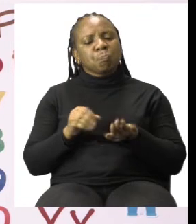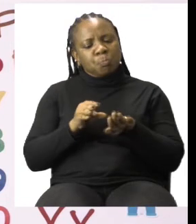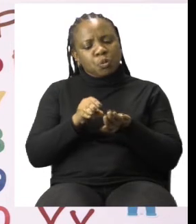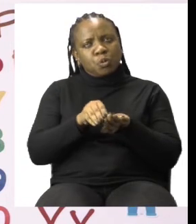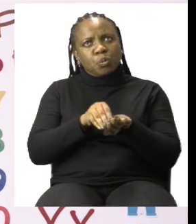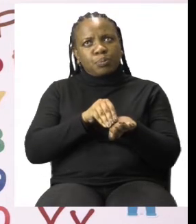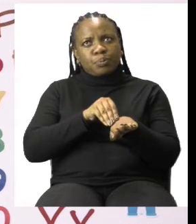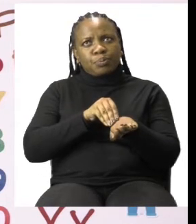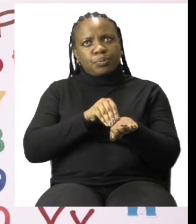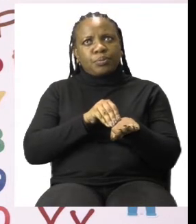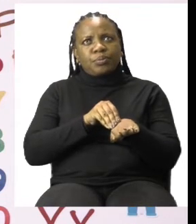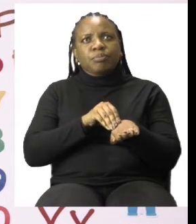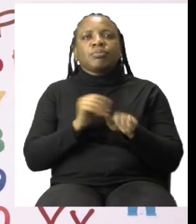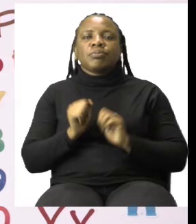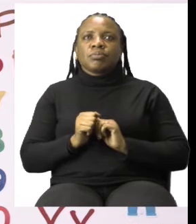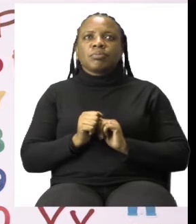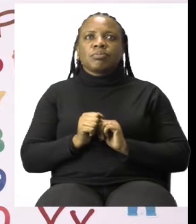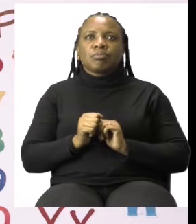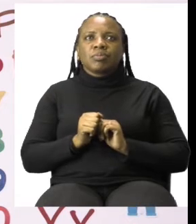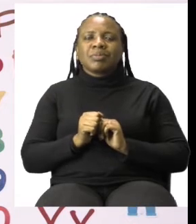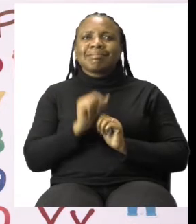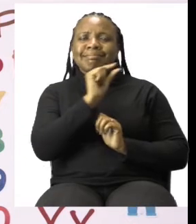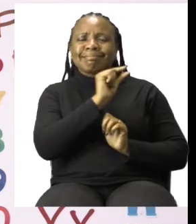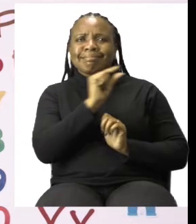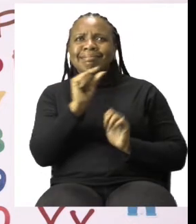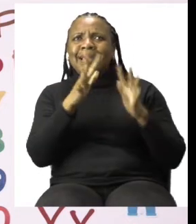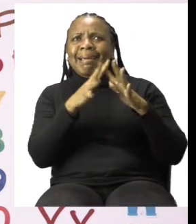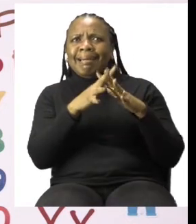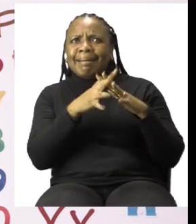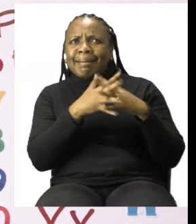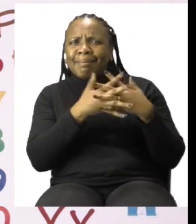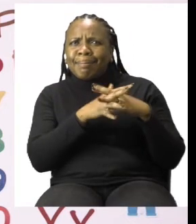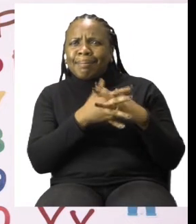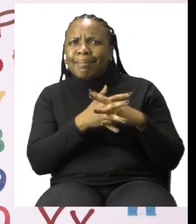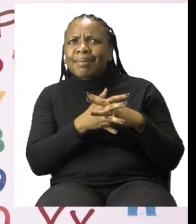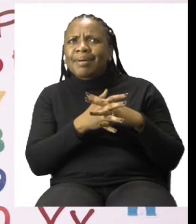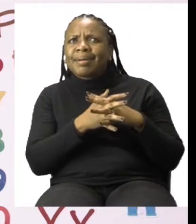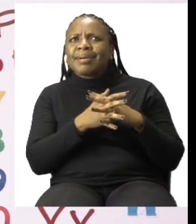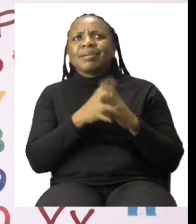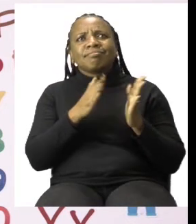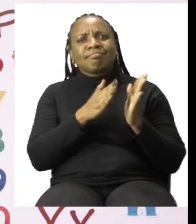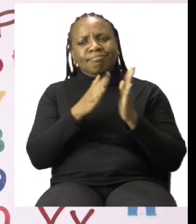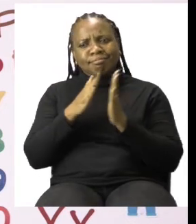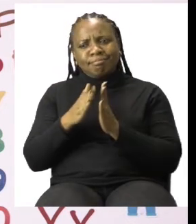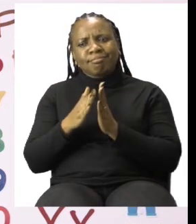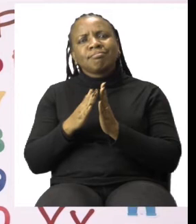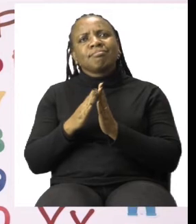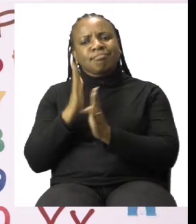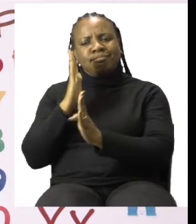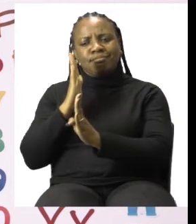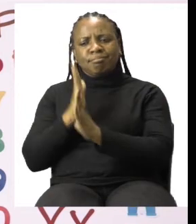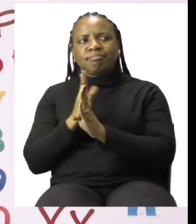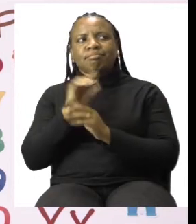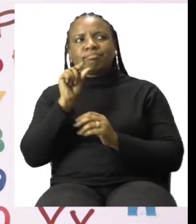socks. So we need to write the word socks by unscrambling the letters and then